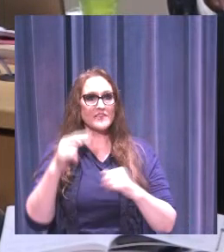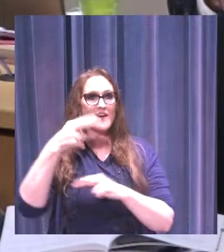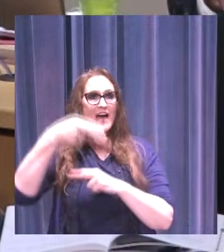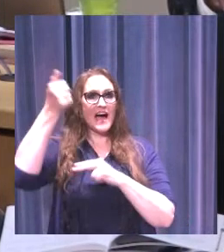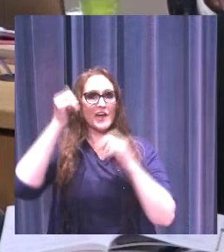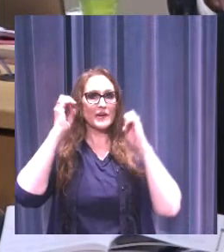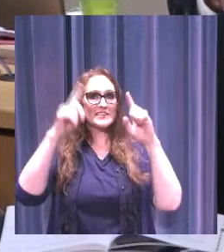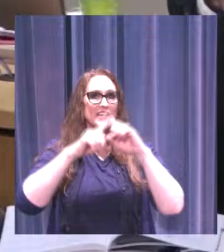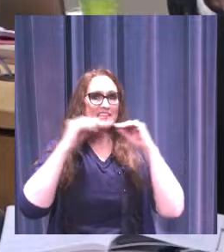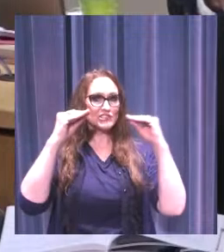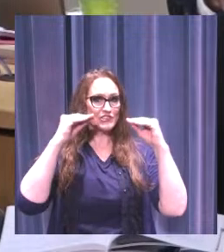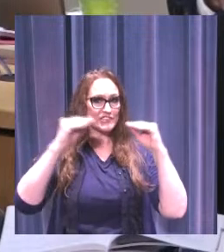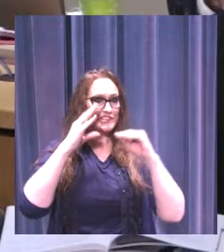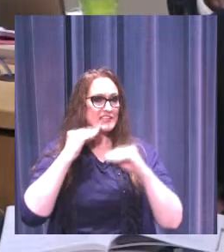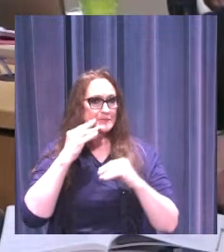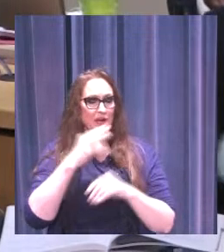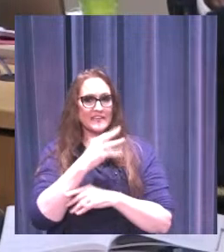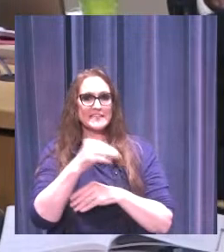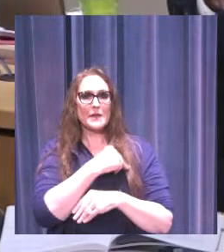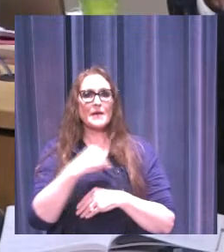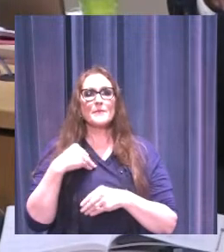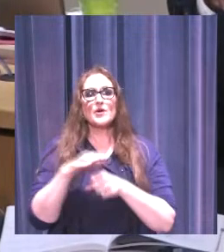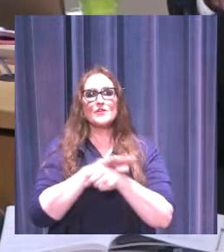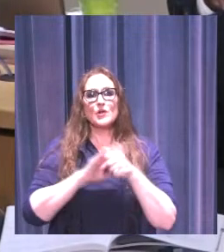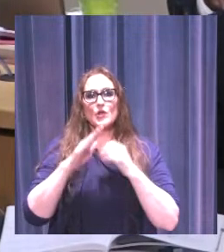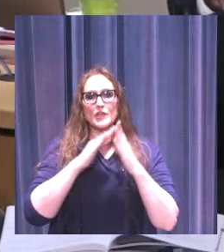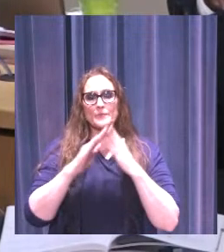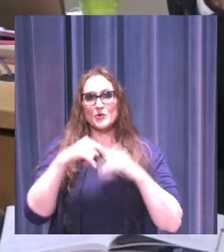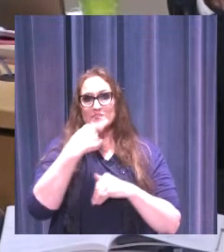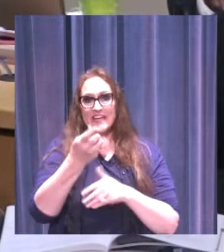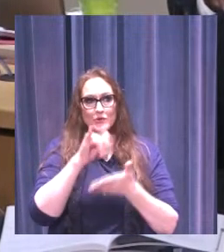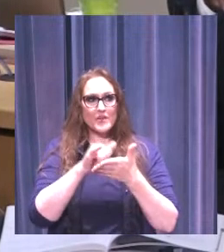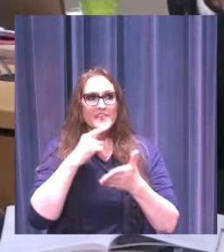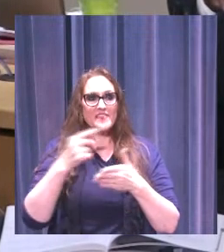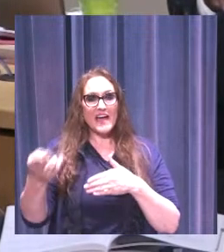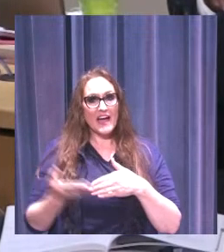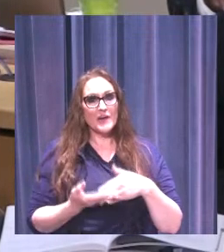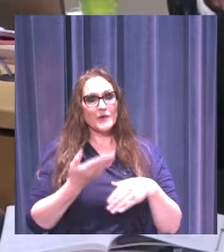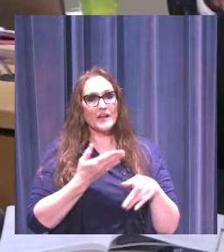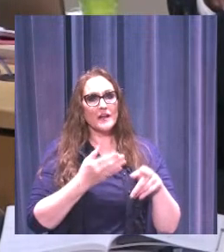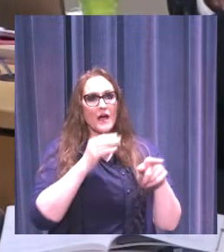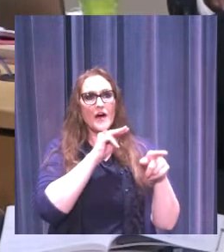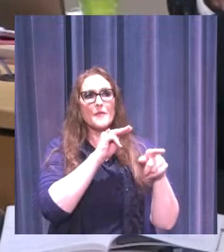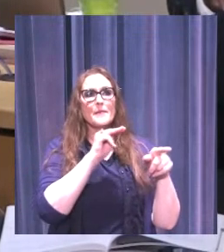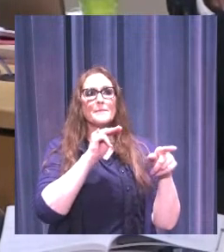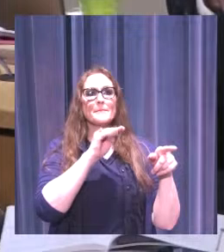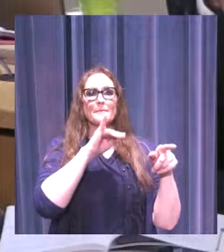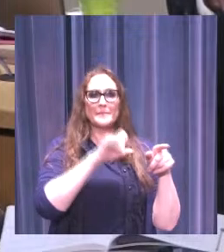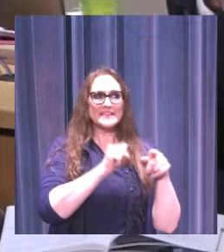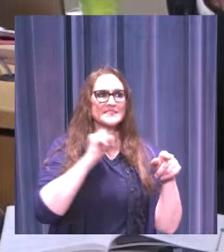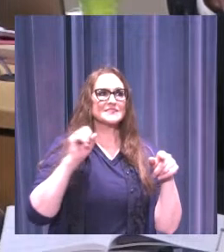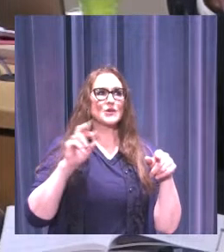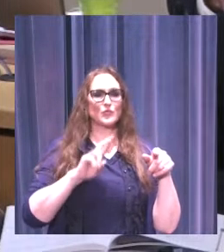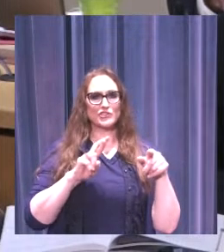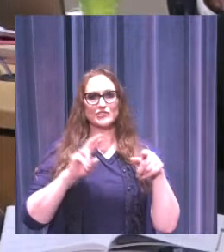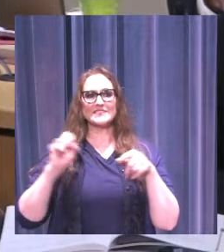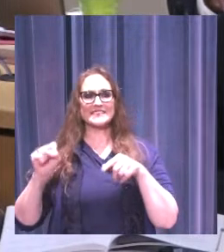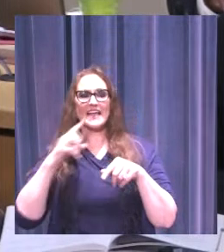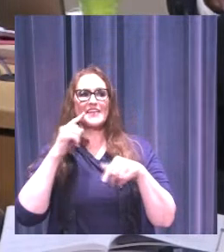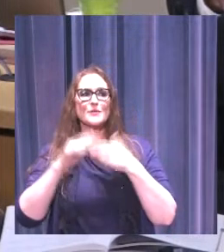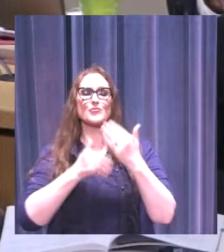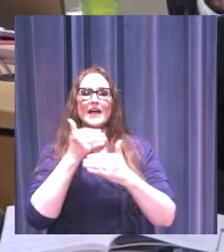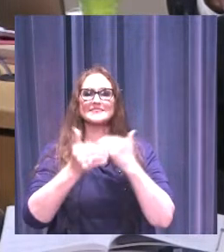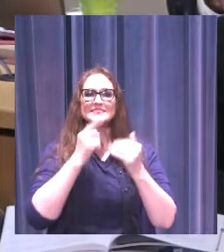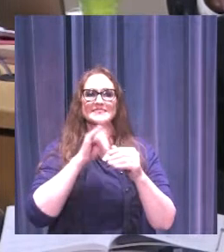education, teaching experience, and a member of the local community, telling you that the hiring of Miss Richardson Snell and the process that led to her hiring